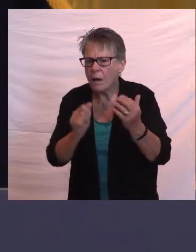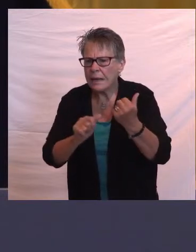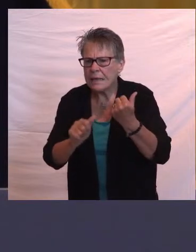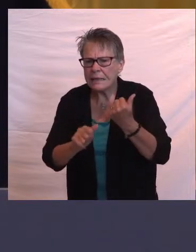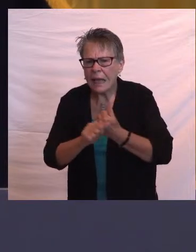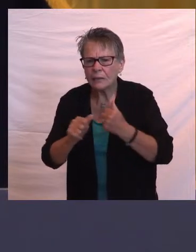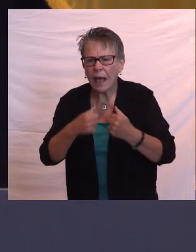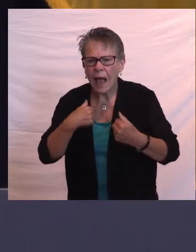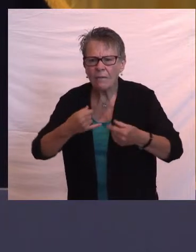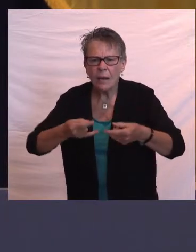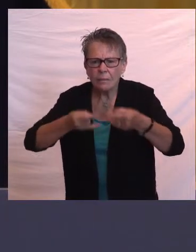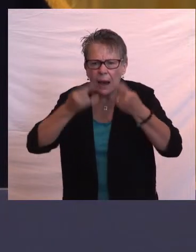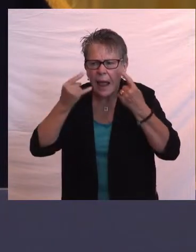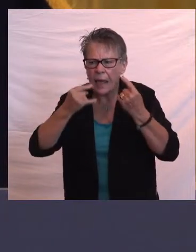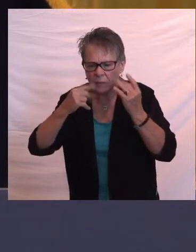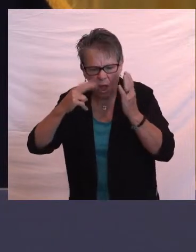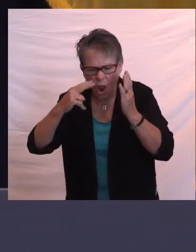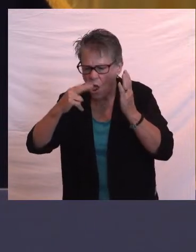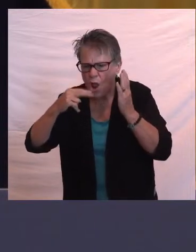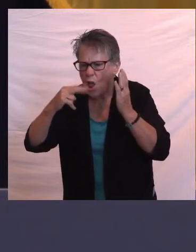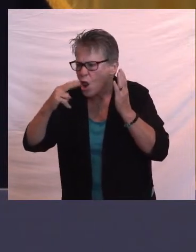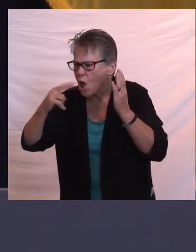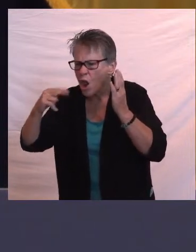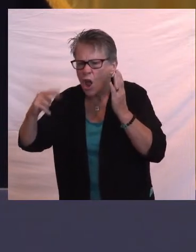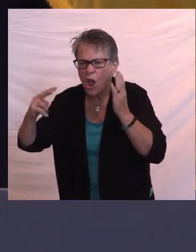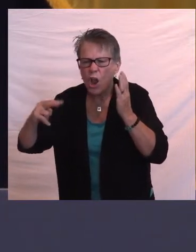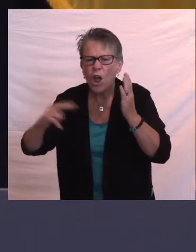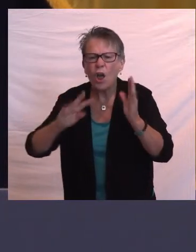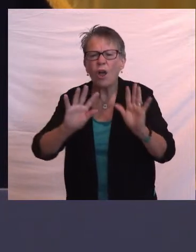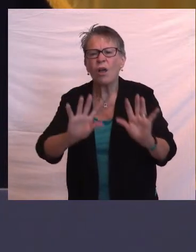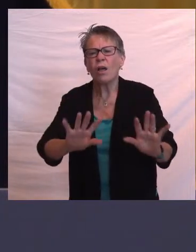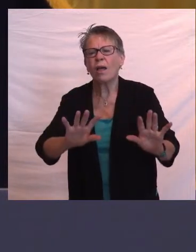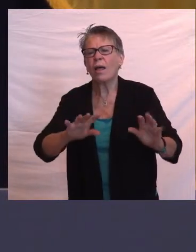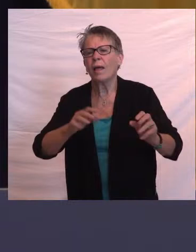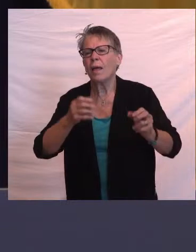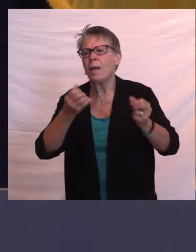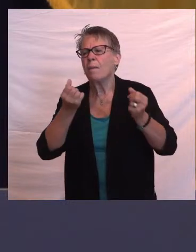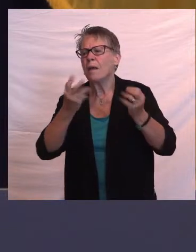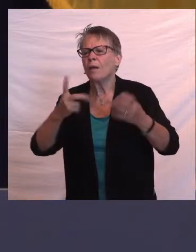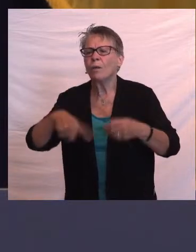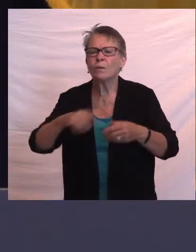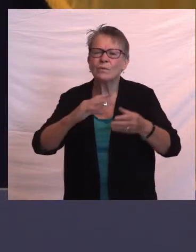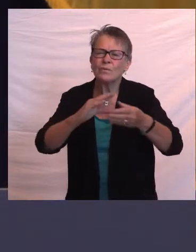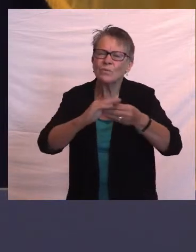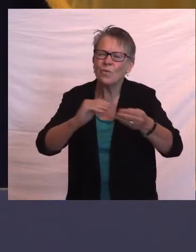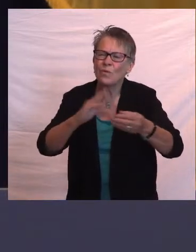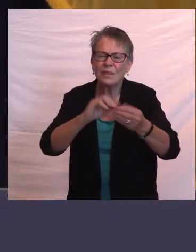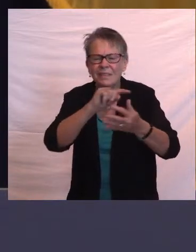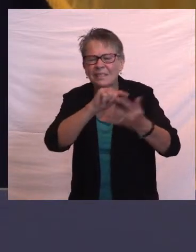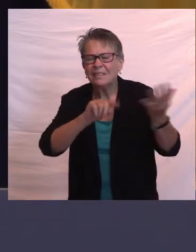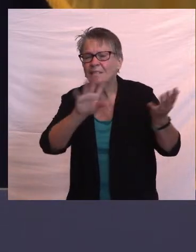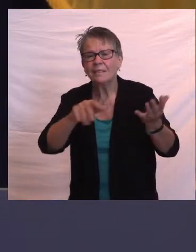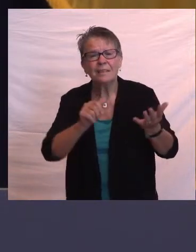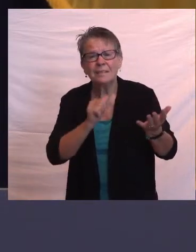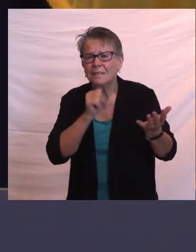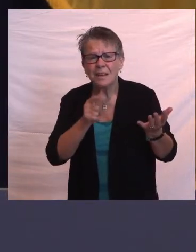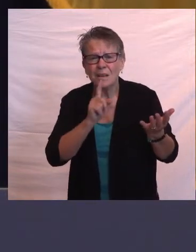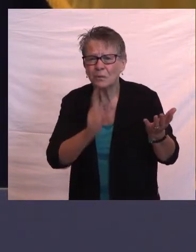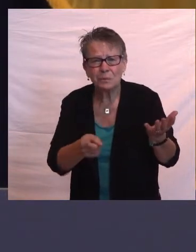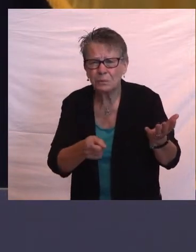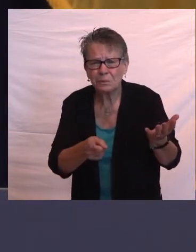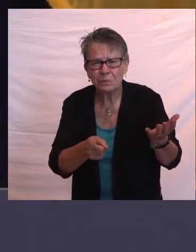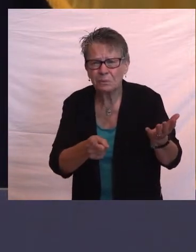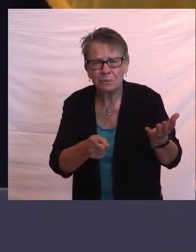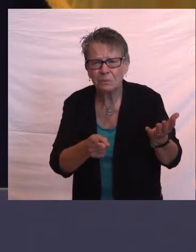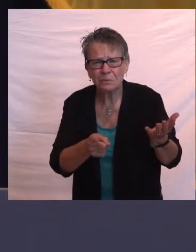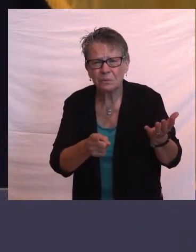some amount of medical expertise, and it's putting their kids and putting others into harm's way with their health.